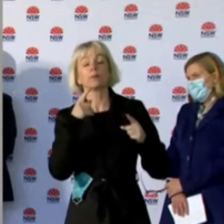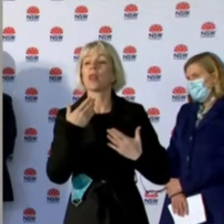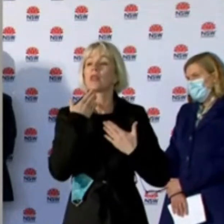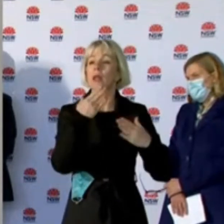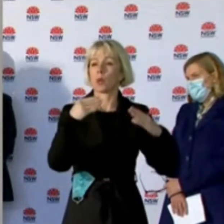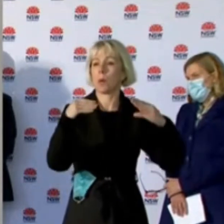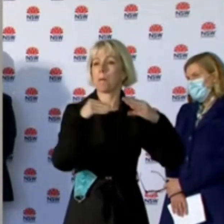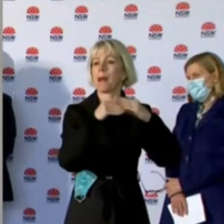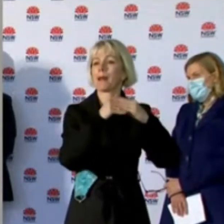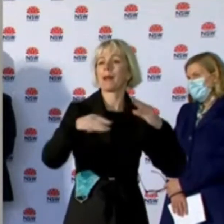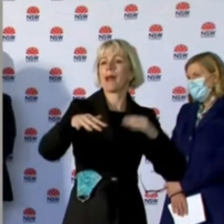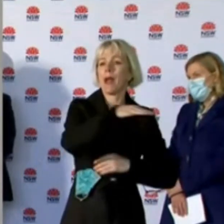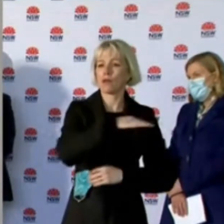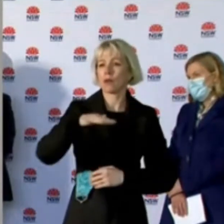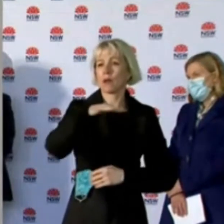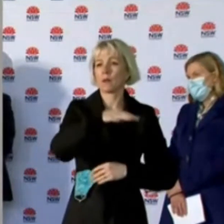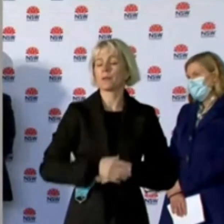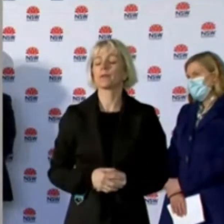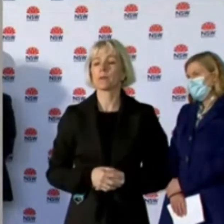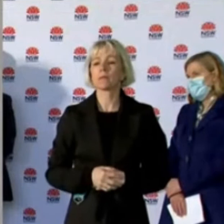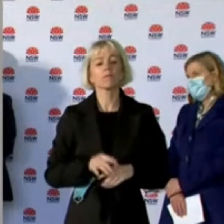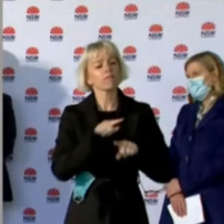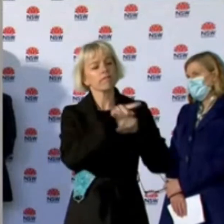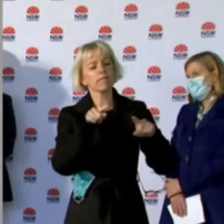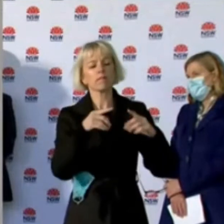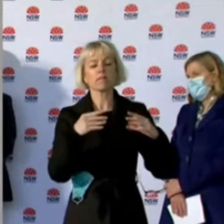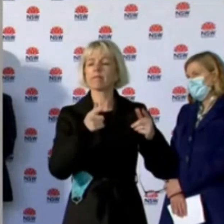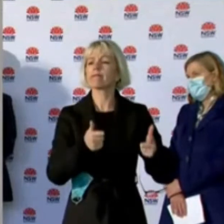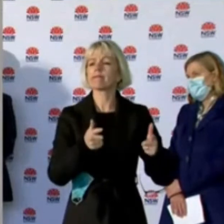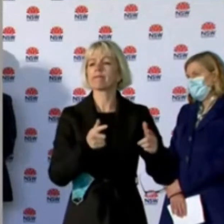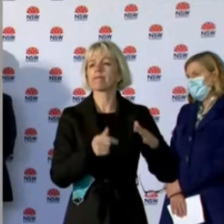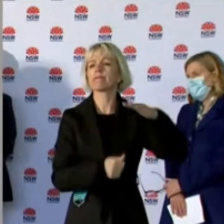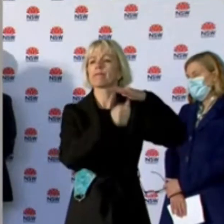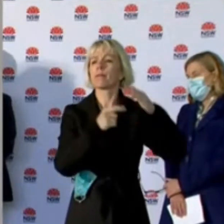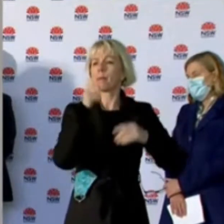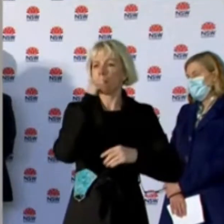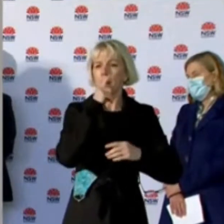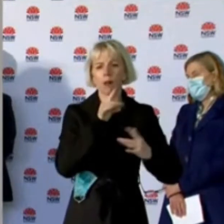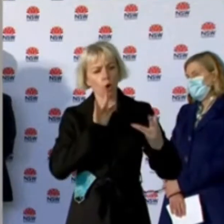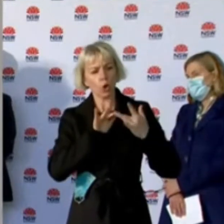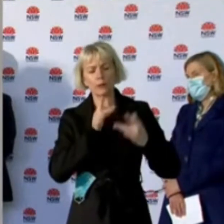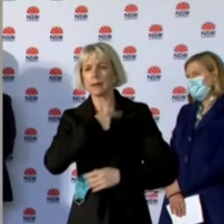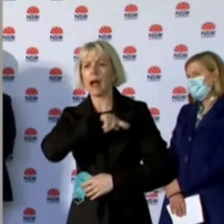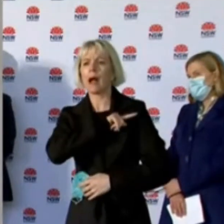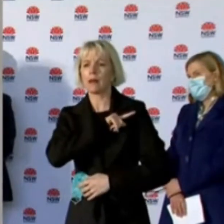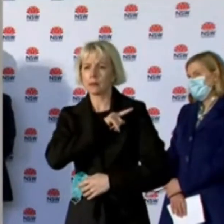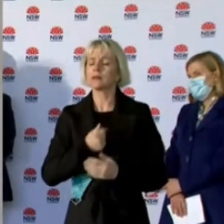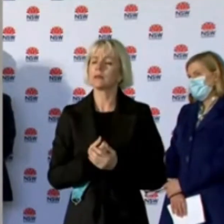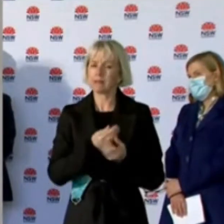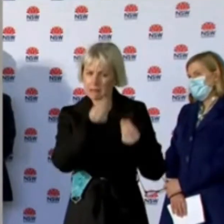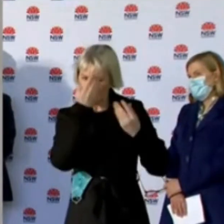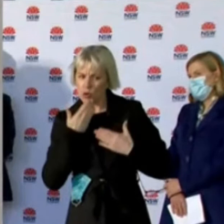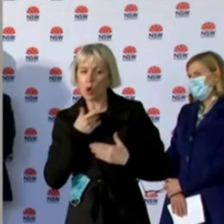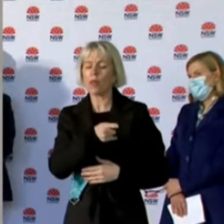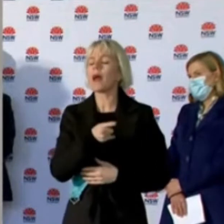ABA, who have been in touch with the New South Wales Government, who are providing deferrals for repayments, and a whole range of other financial